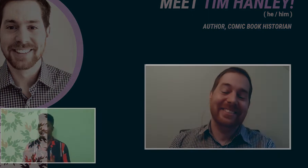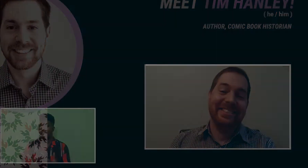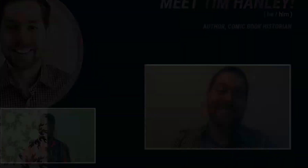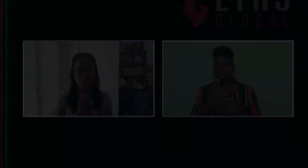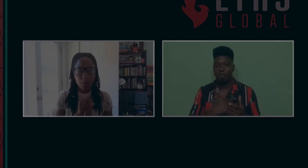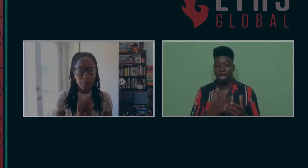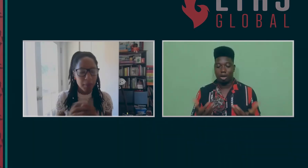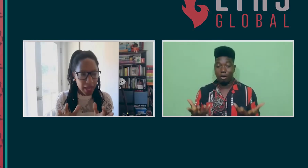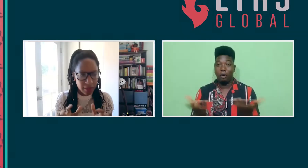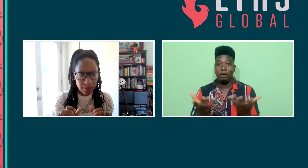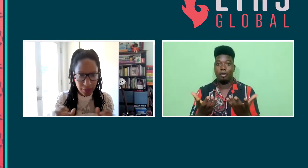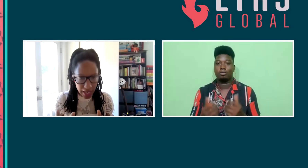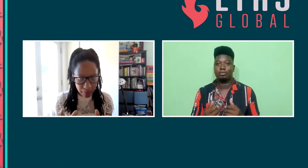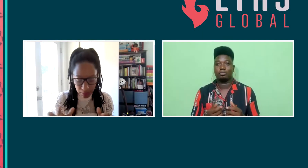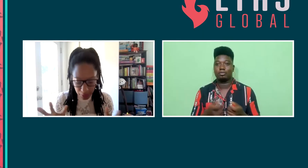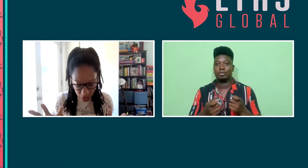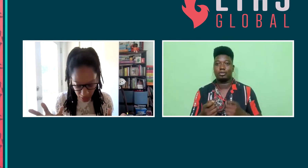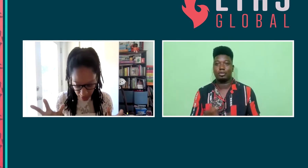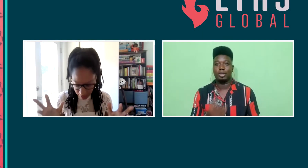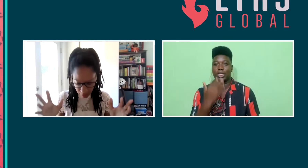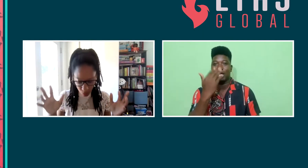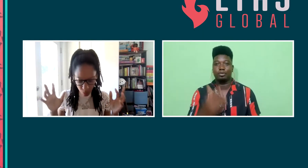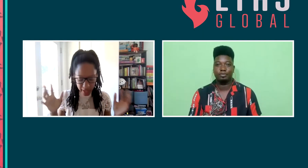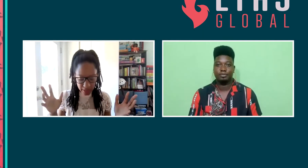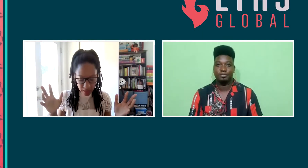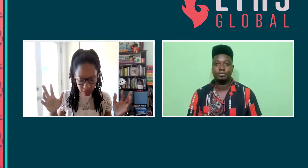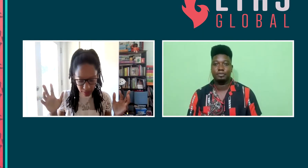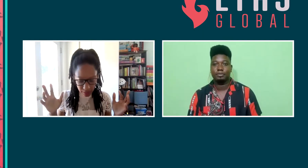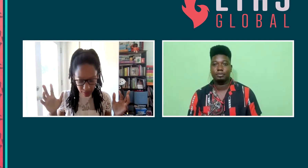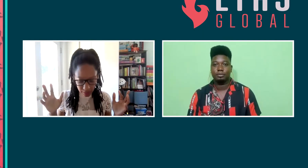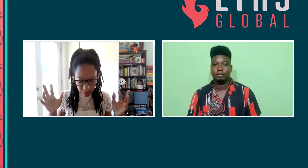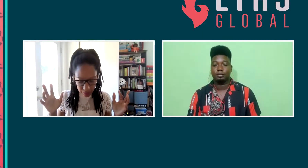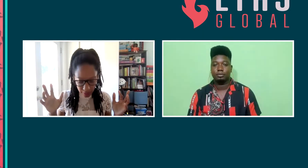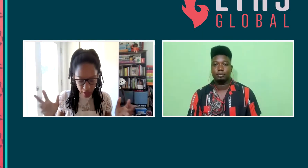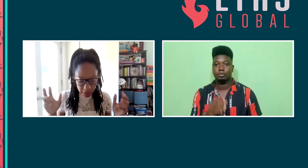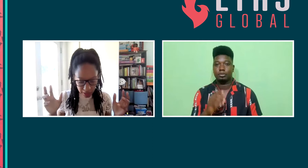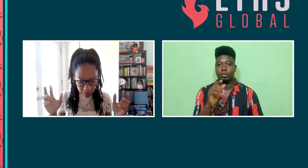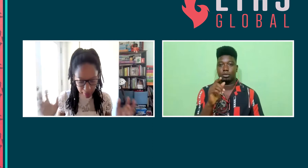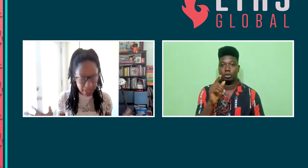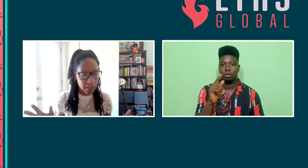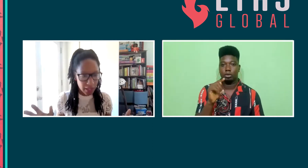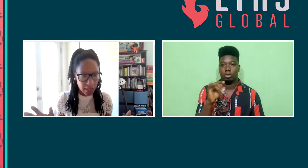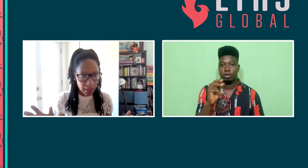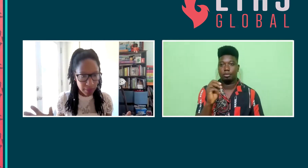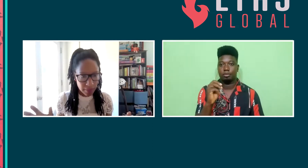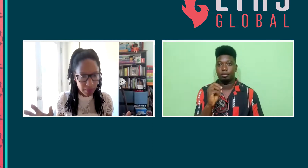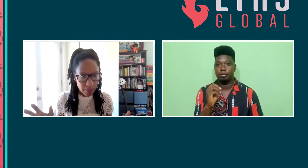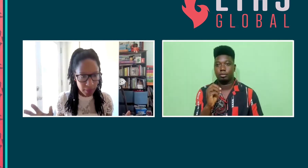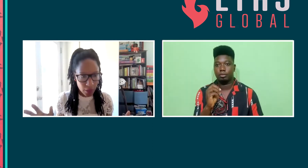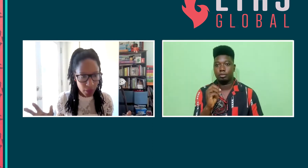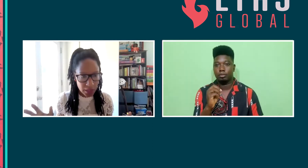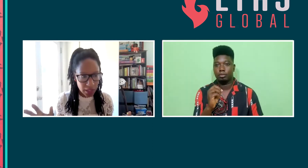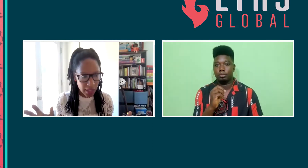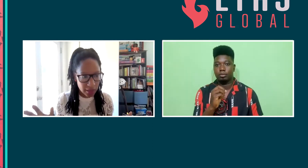All right. Ben, Tim, Machinga, what is toxic